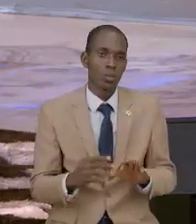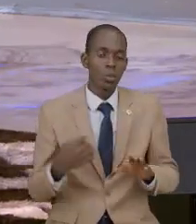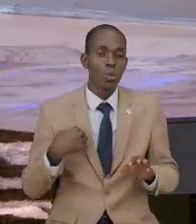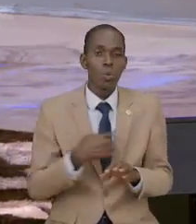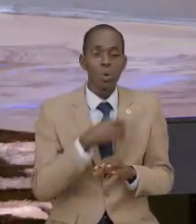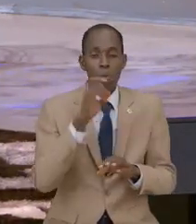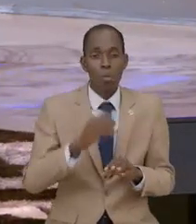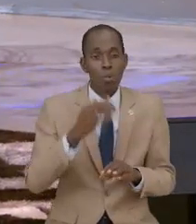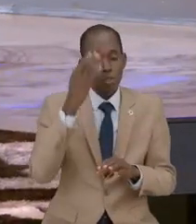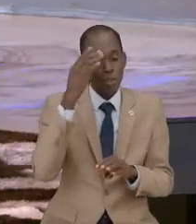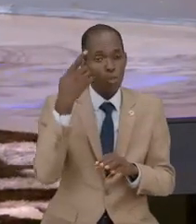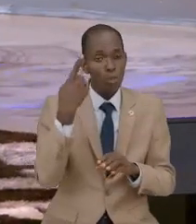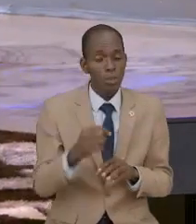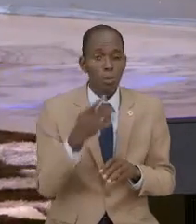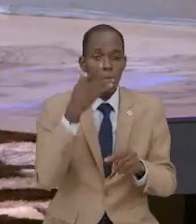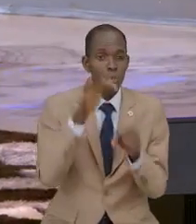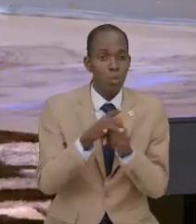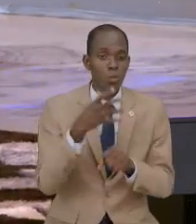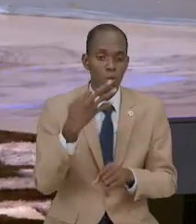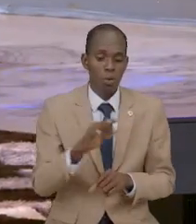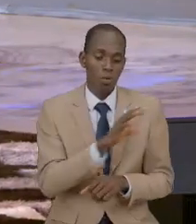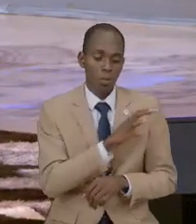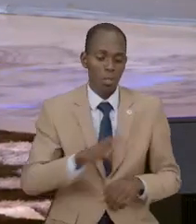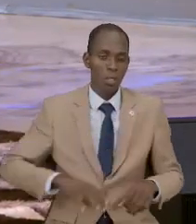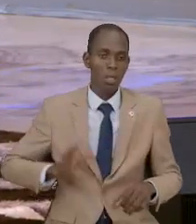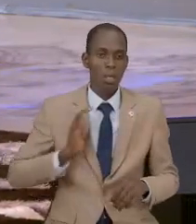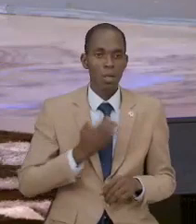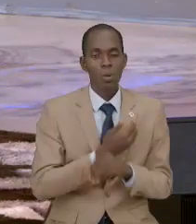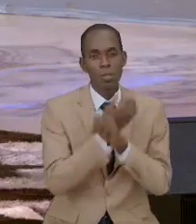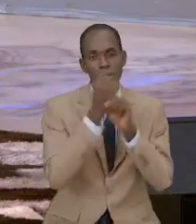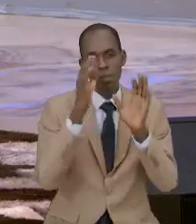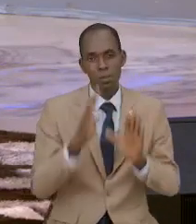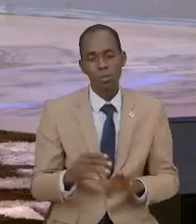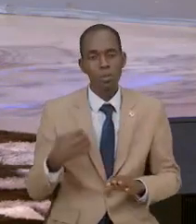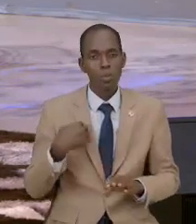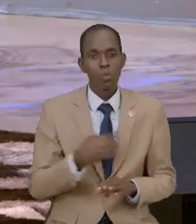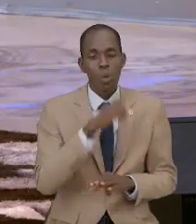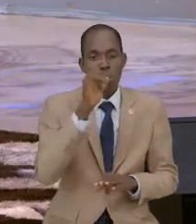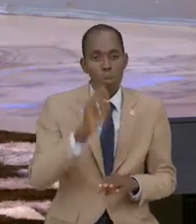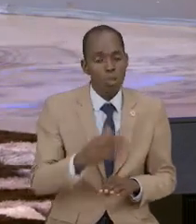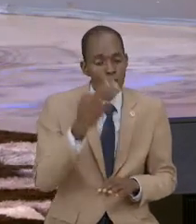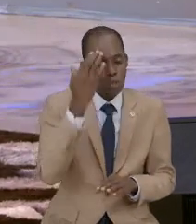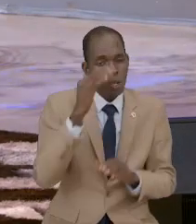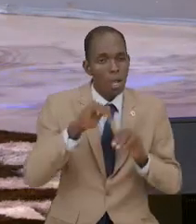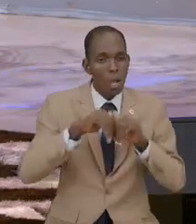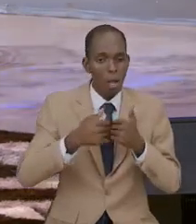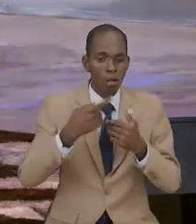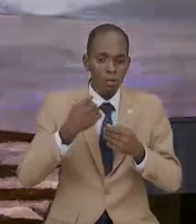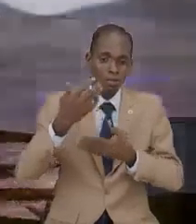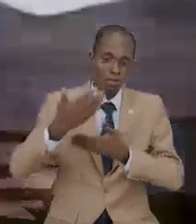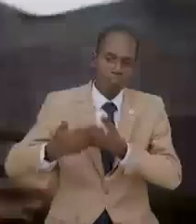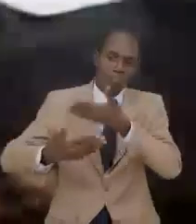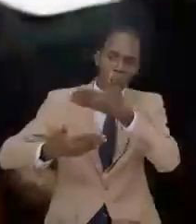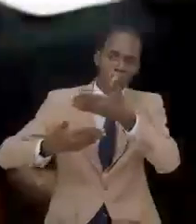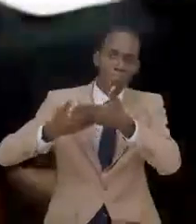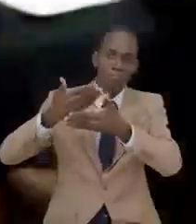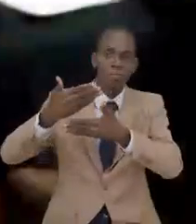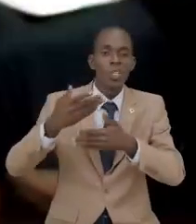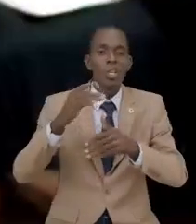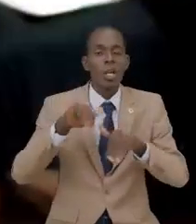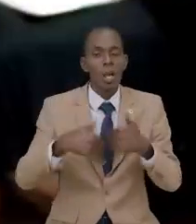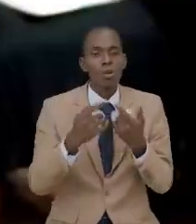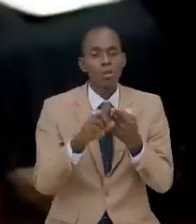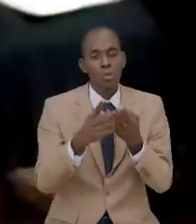must know the promise of Christ, our Savior. We must know have the process how to come